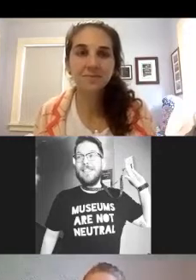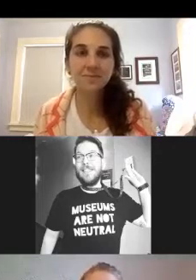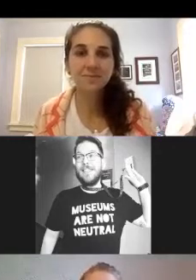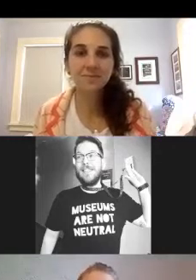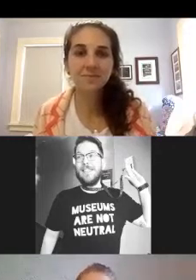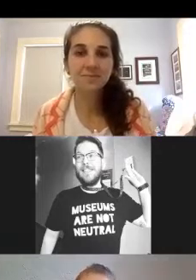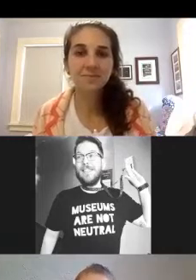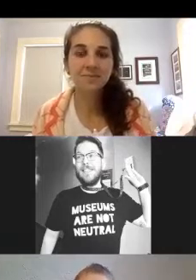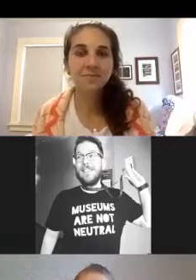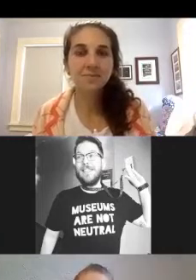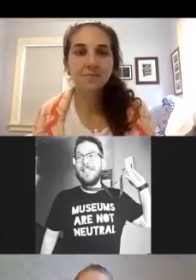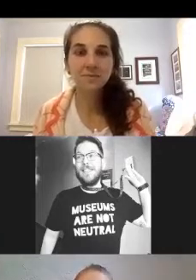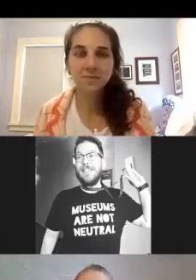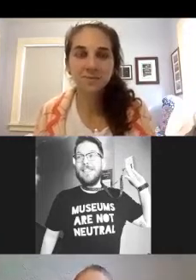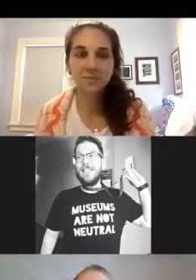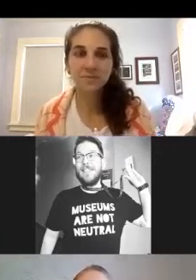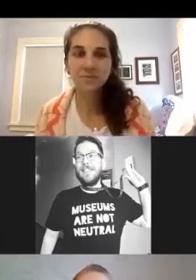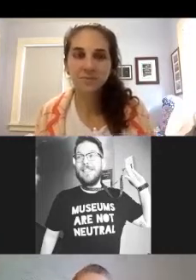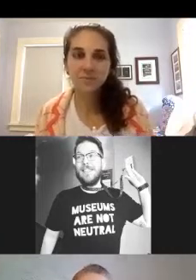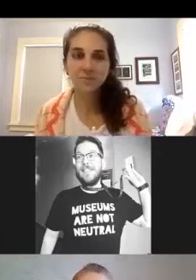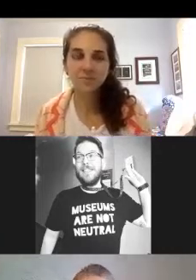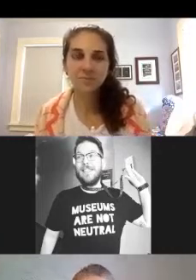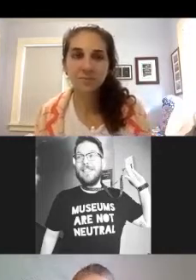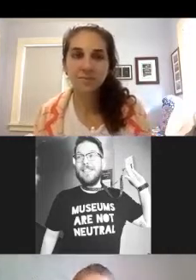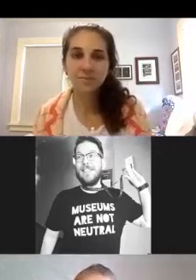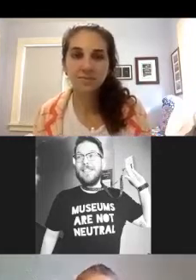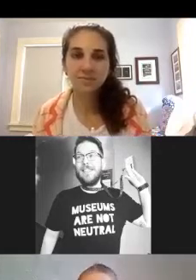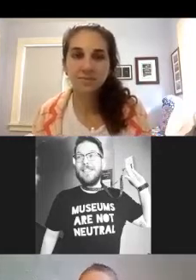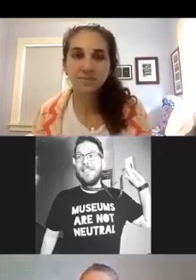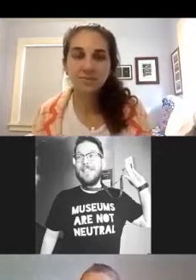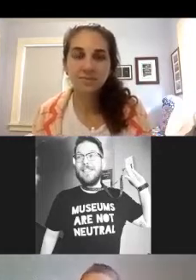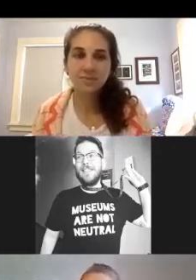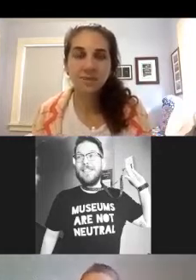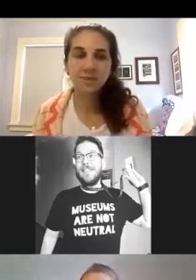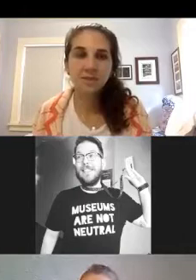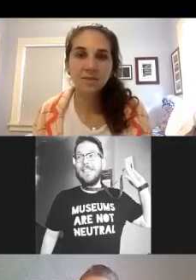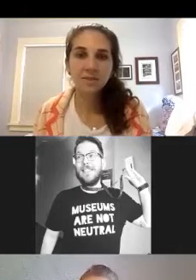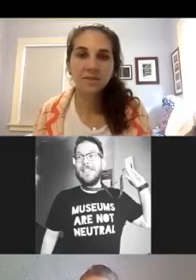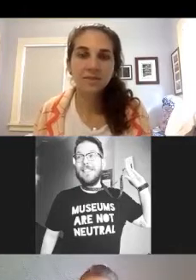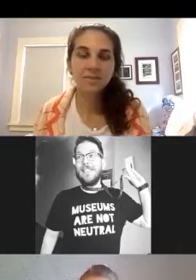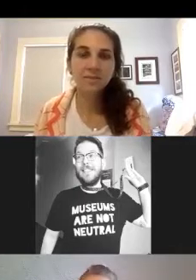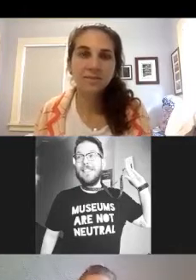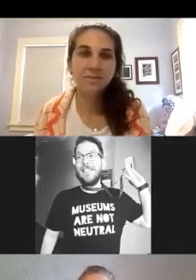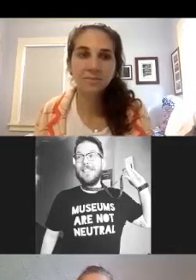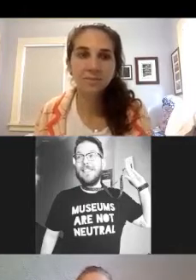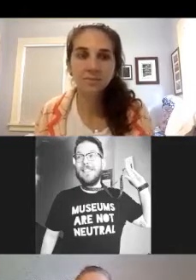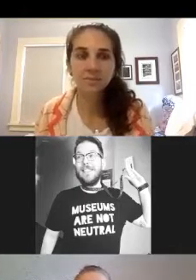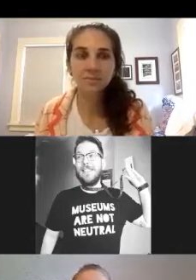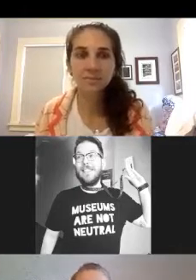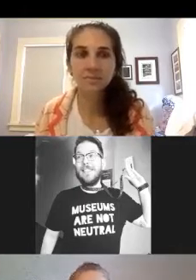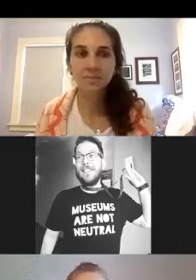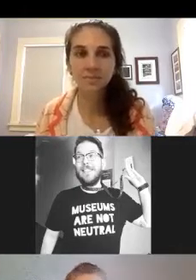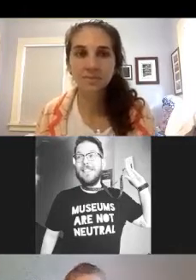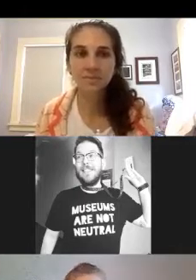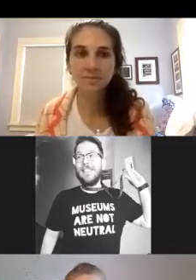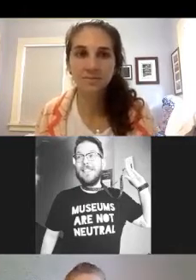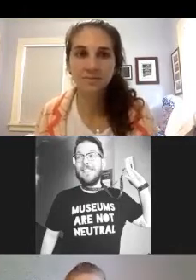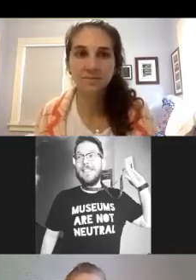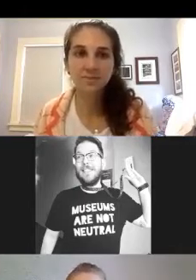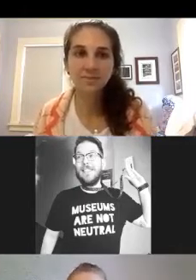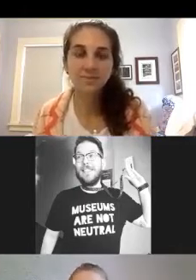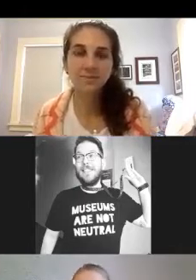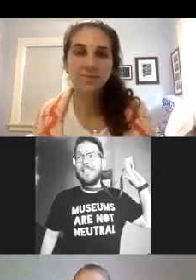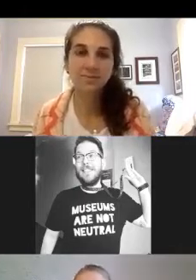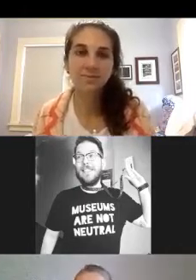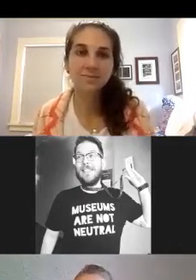selected that cohort and how they're positively influencing the learner environment. And my colleague Elizabeth is going to